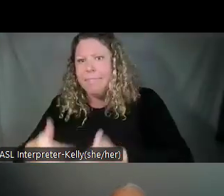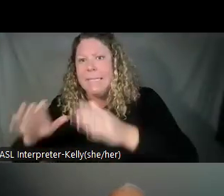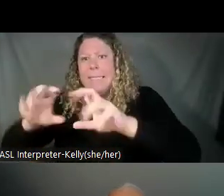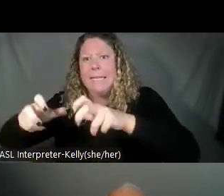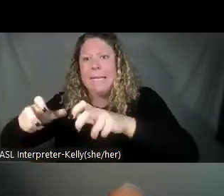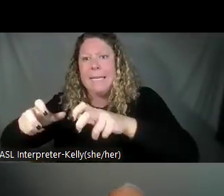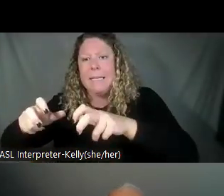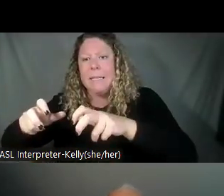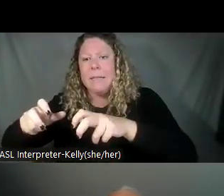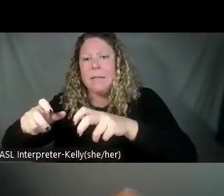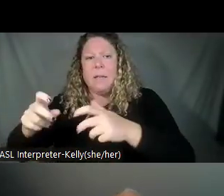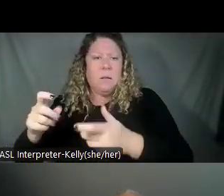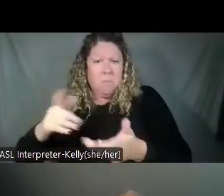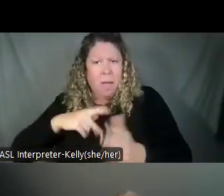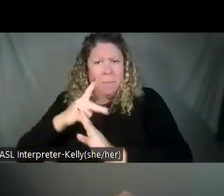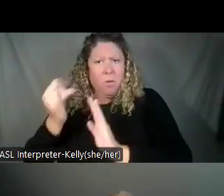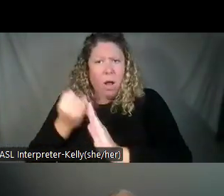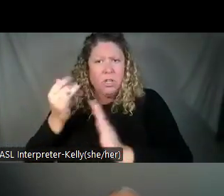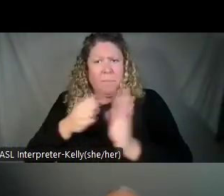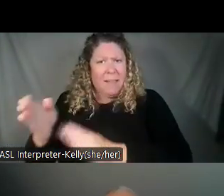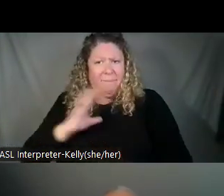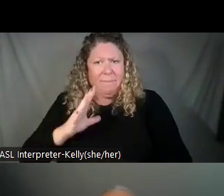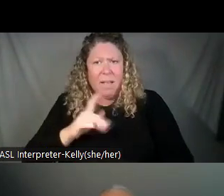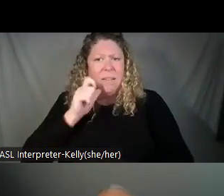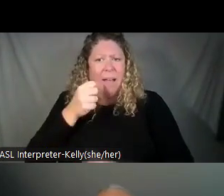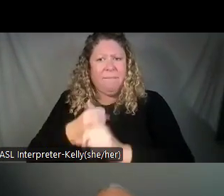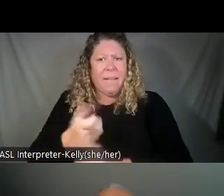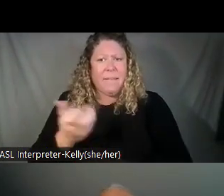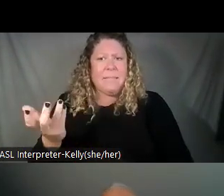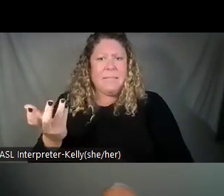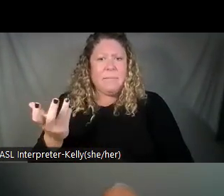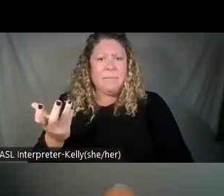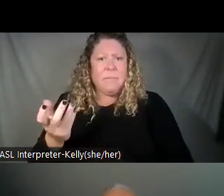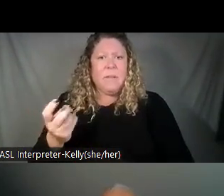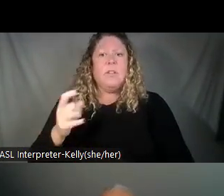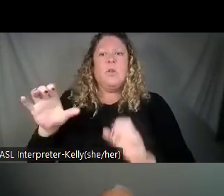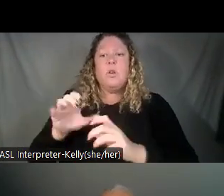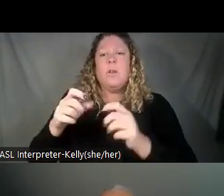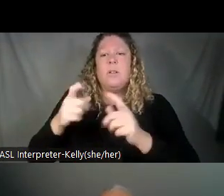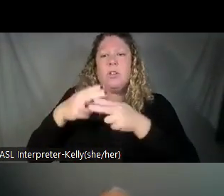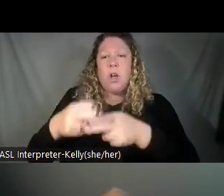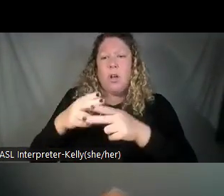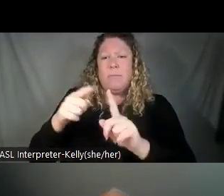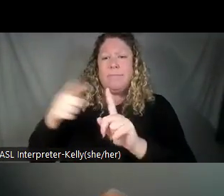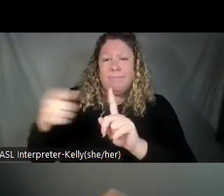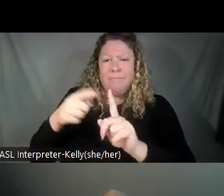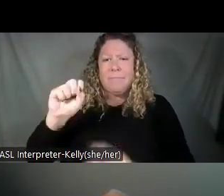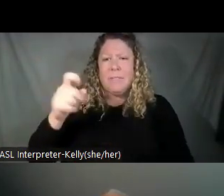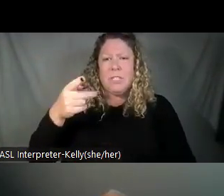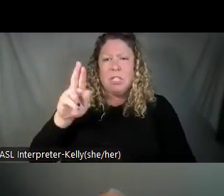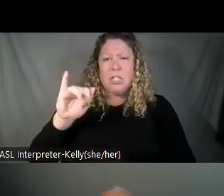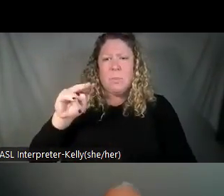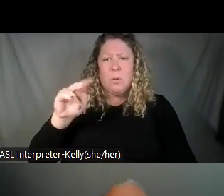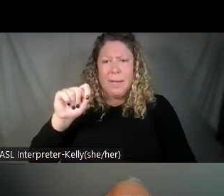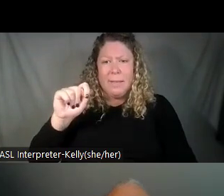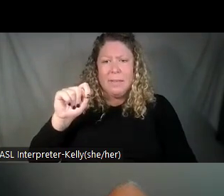anything to my project plan. And so we do these series of sprints of these small